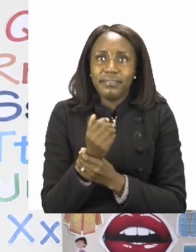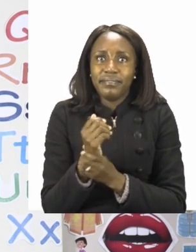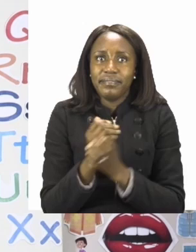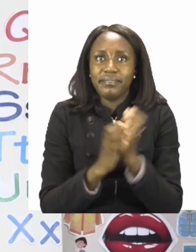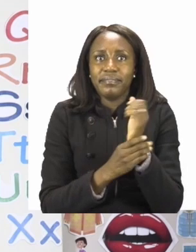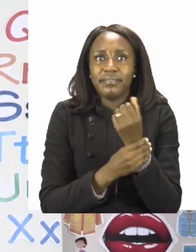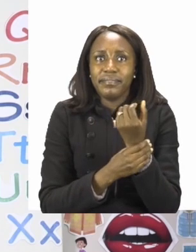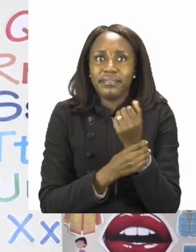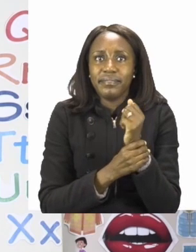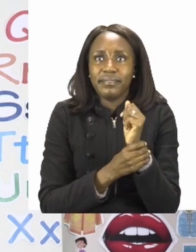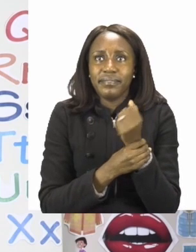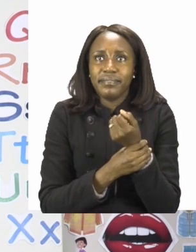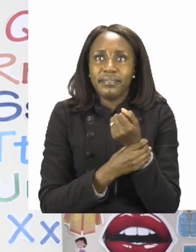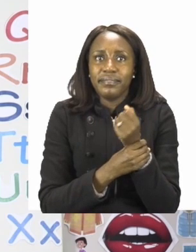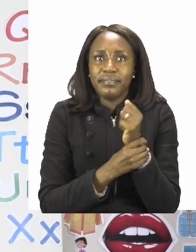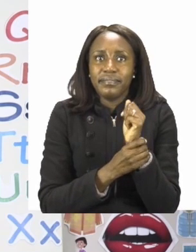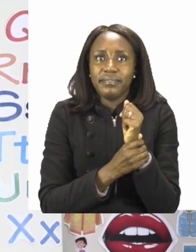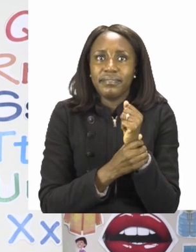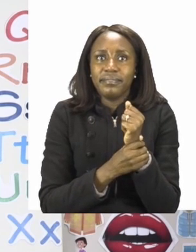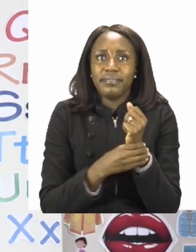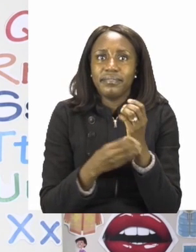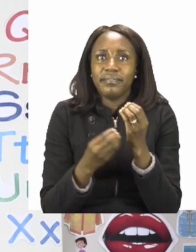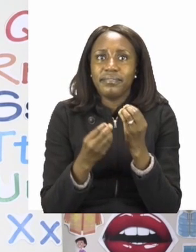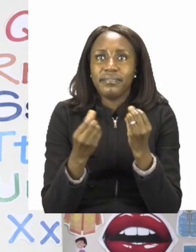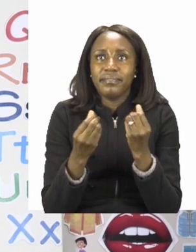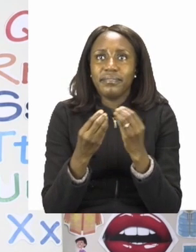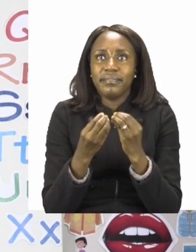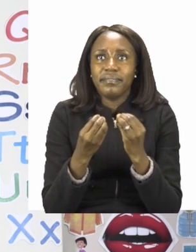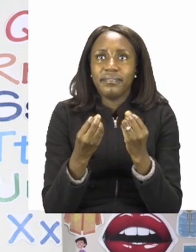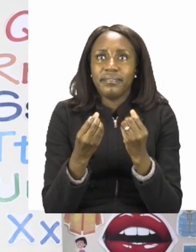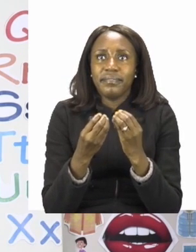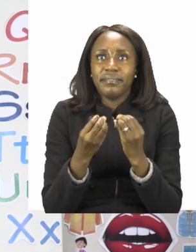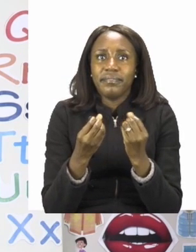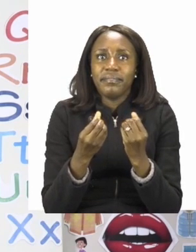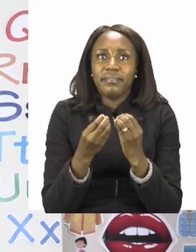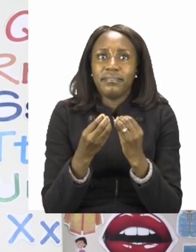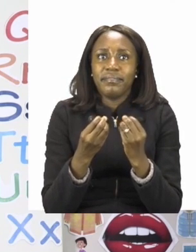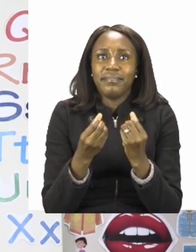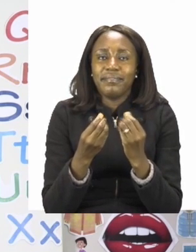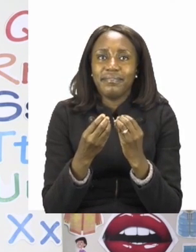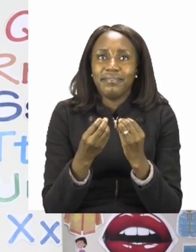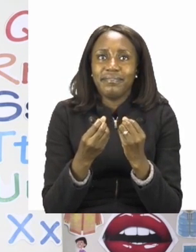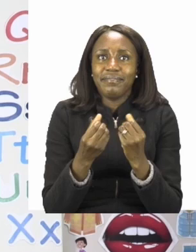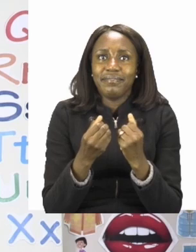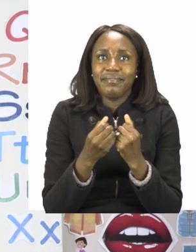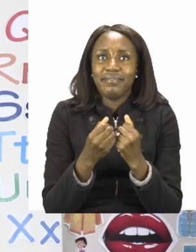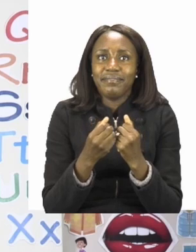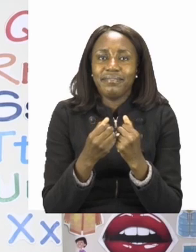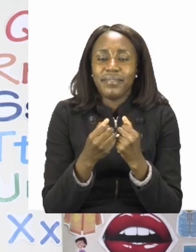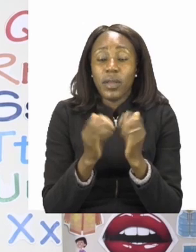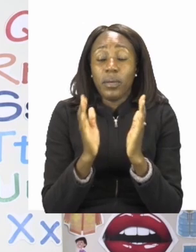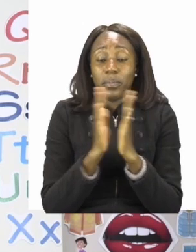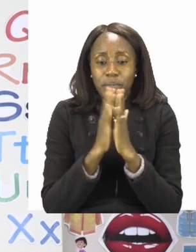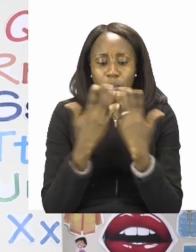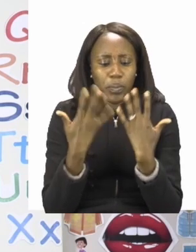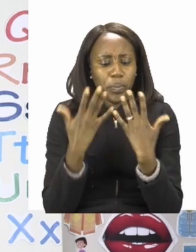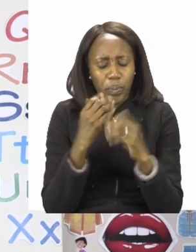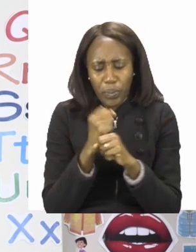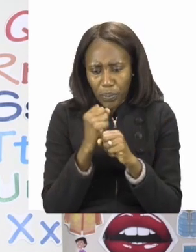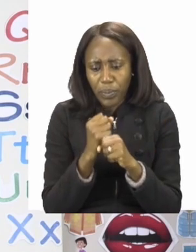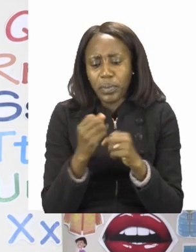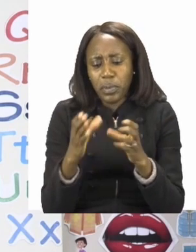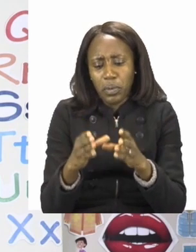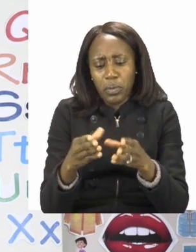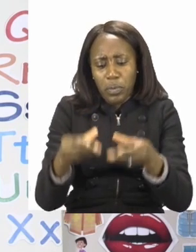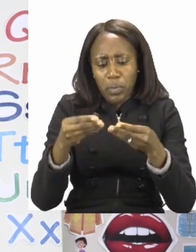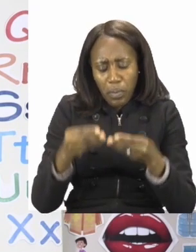our wrists, and then our fingertips too. Make sure that your hands are dry before